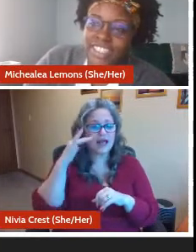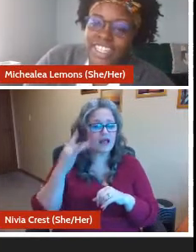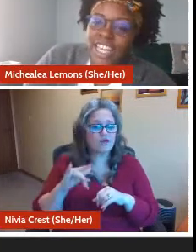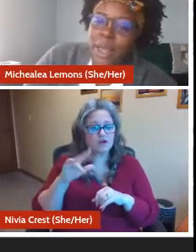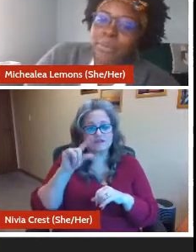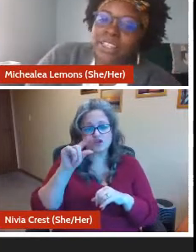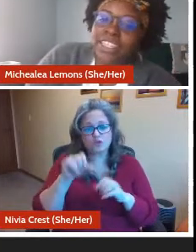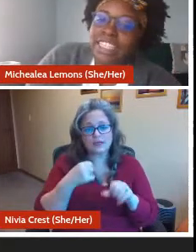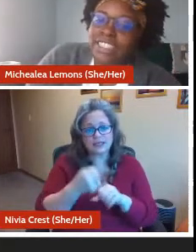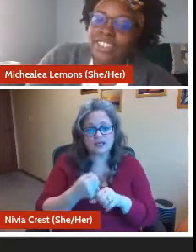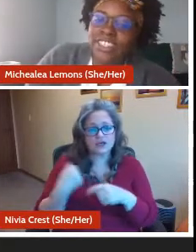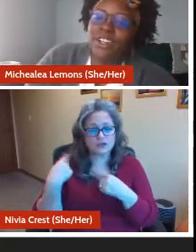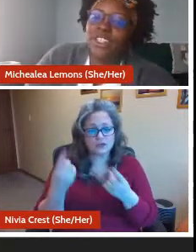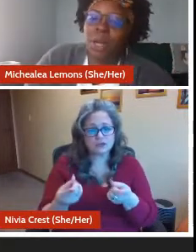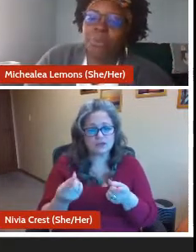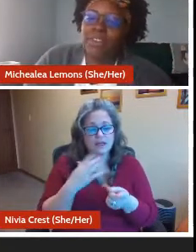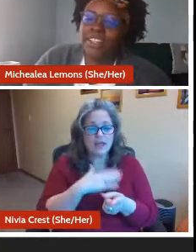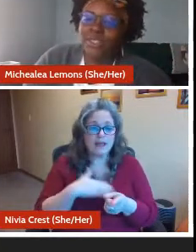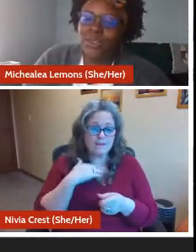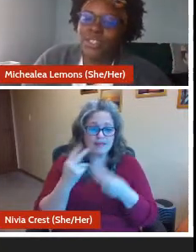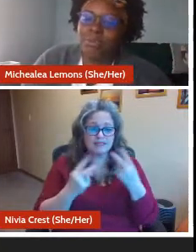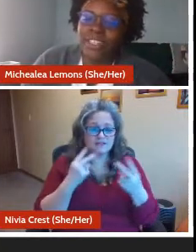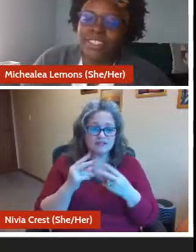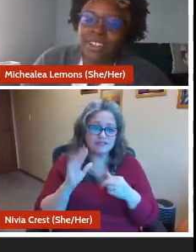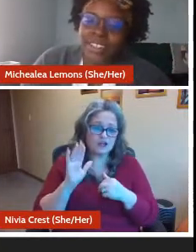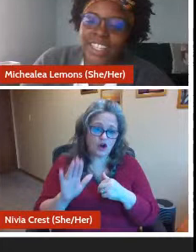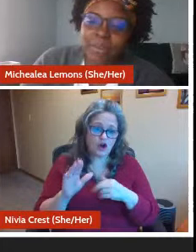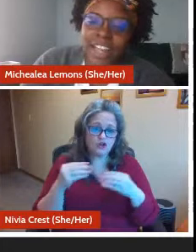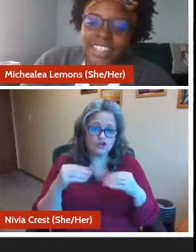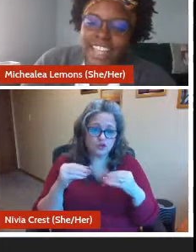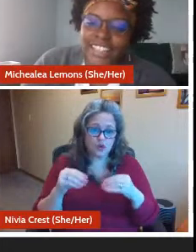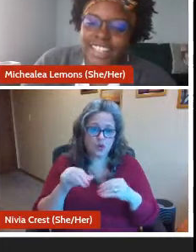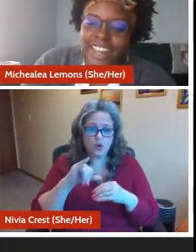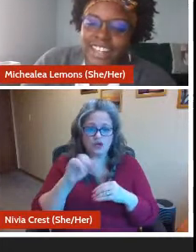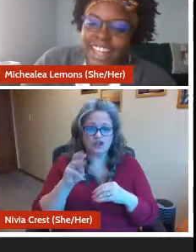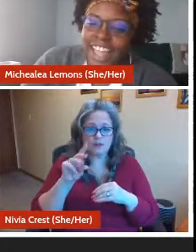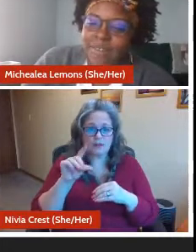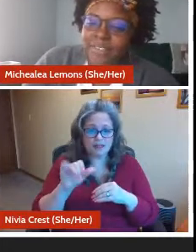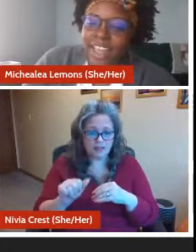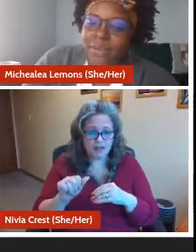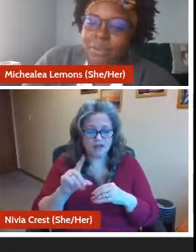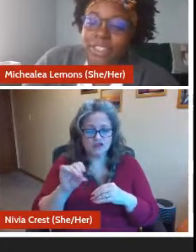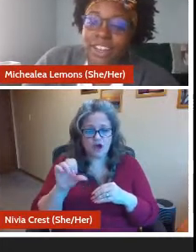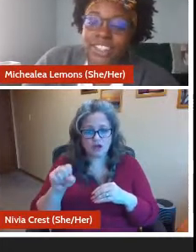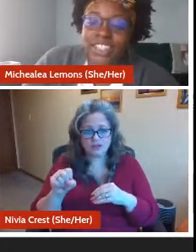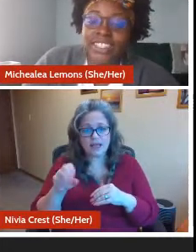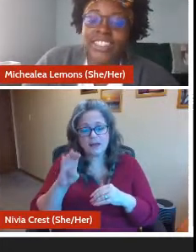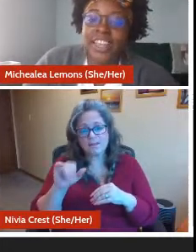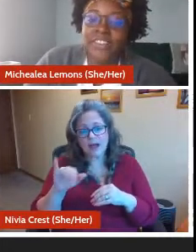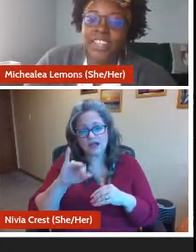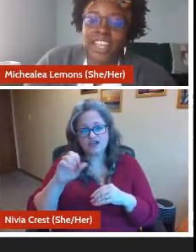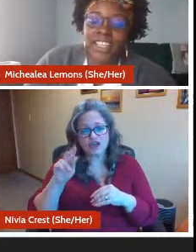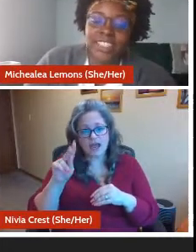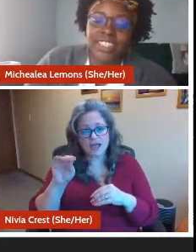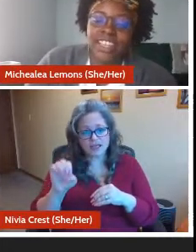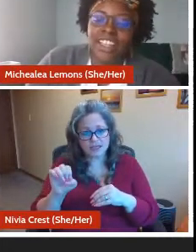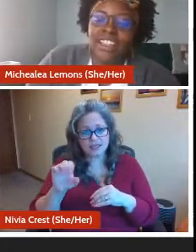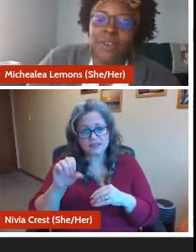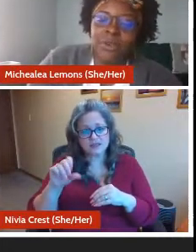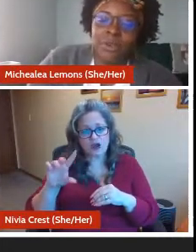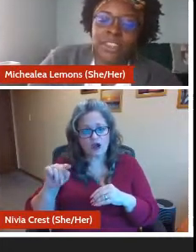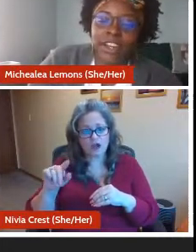years. Please visit her Shopify store, Jamila Dolls by Jackie Scott, that will be launching in